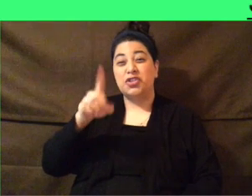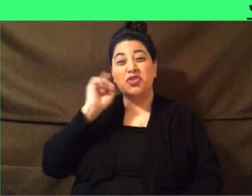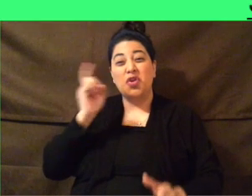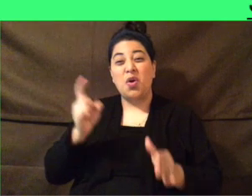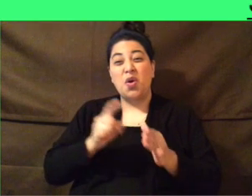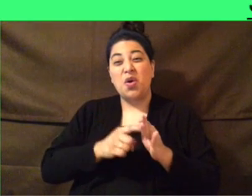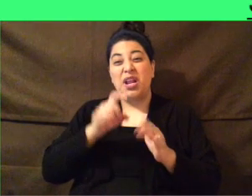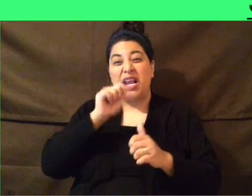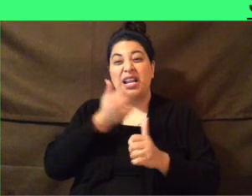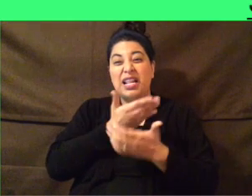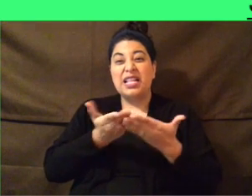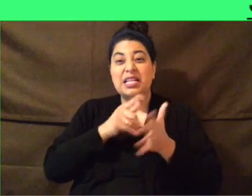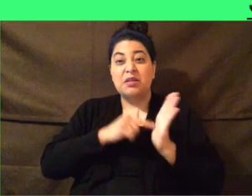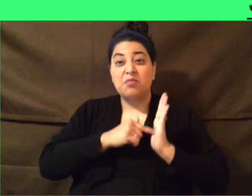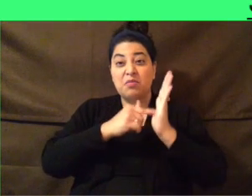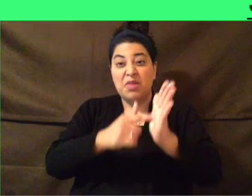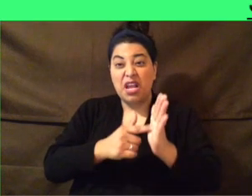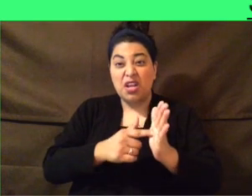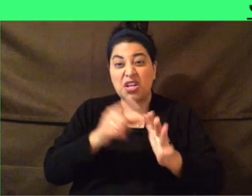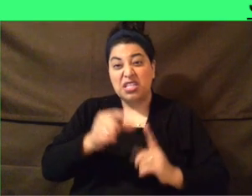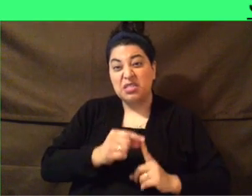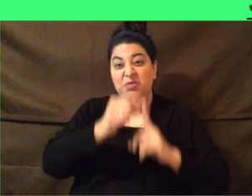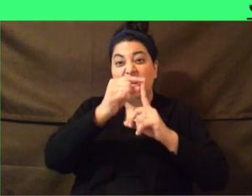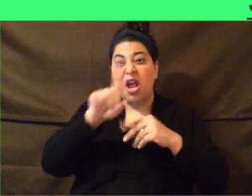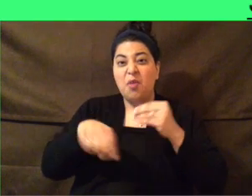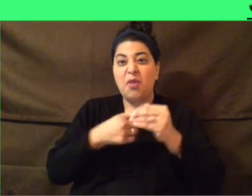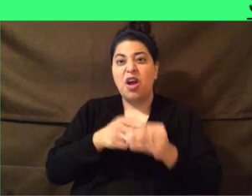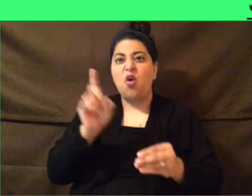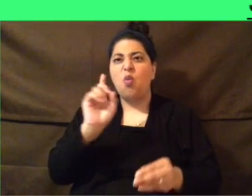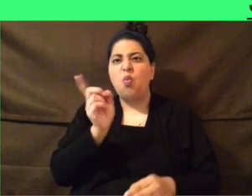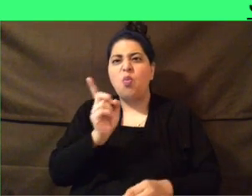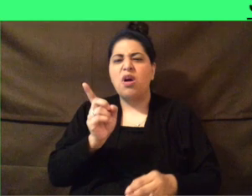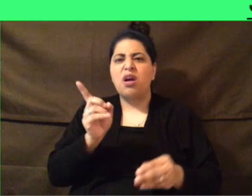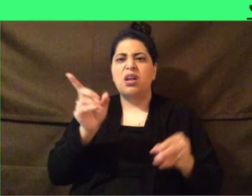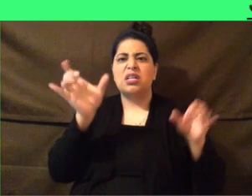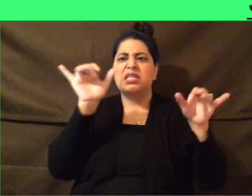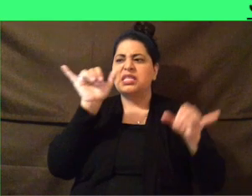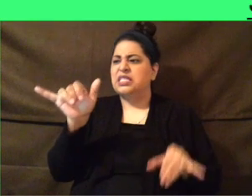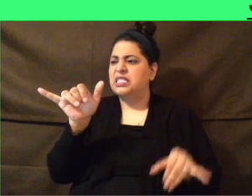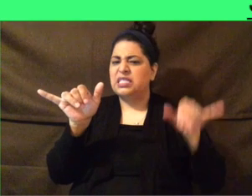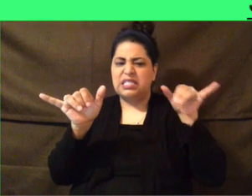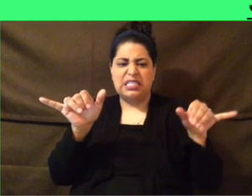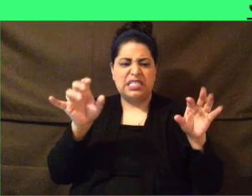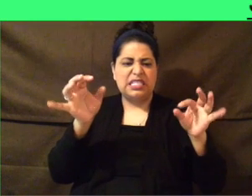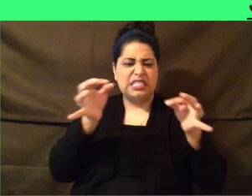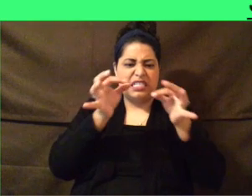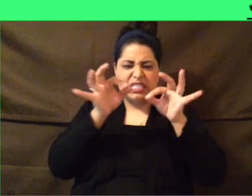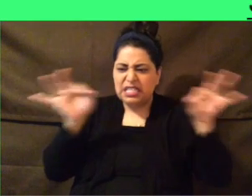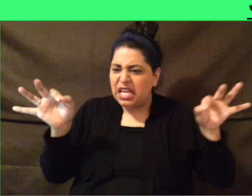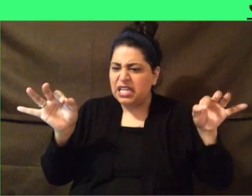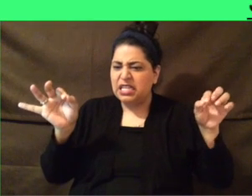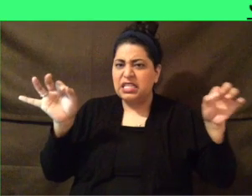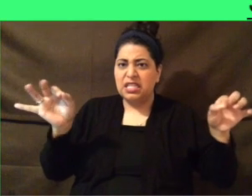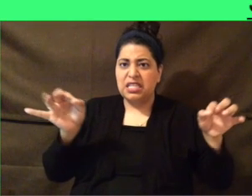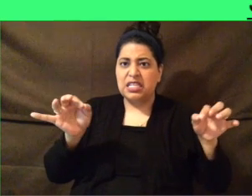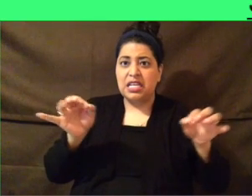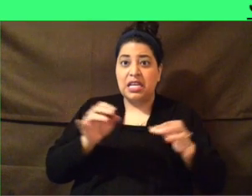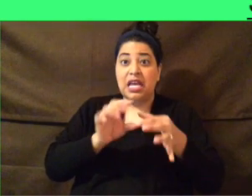special about the sentences where the clauses were joined? Take a minute and look. Do you see anything?